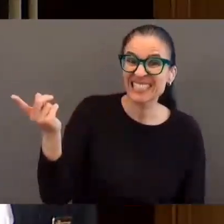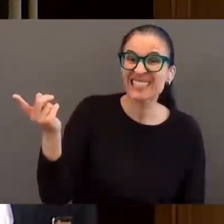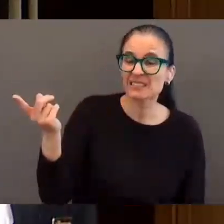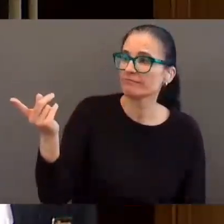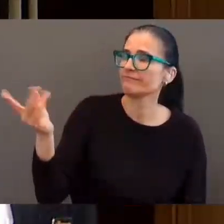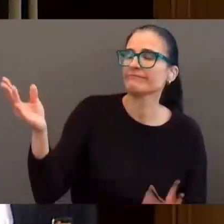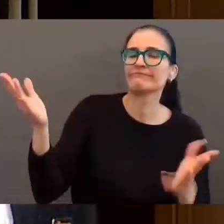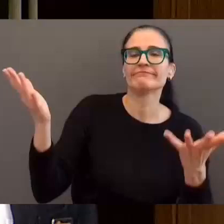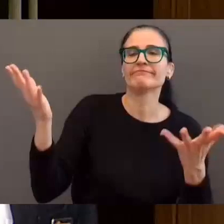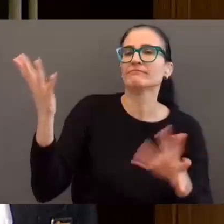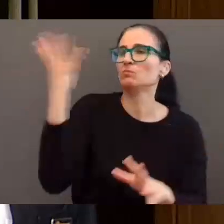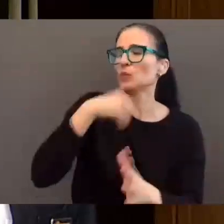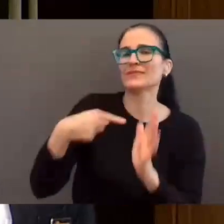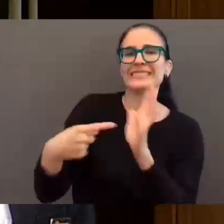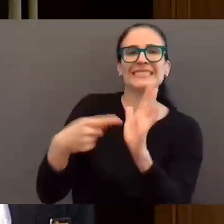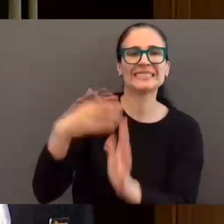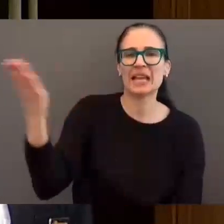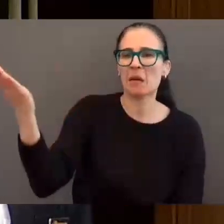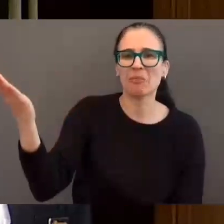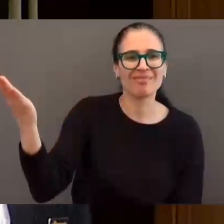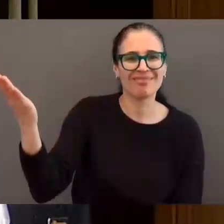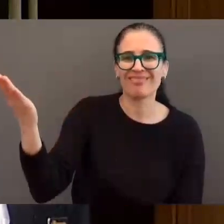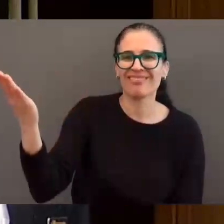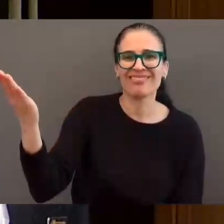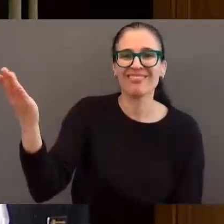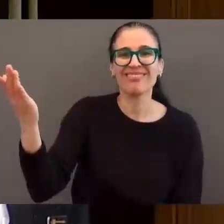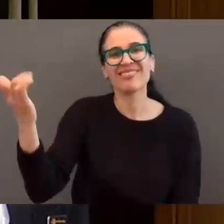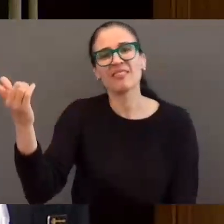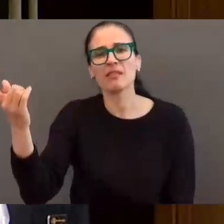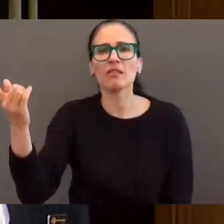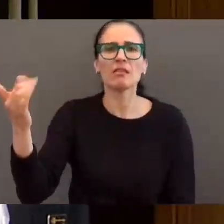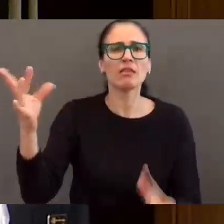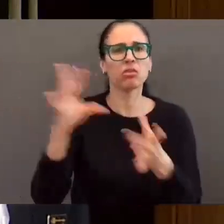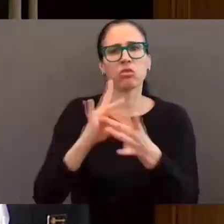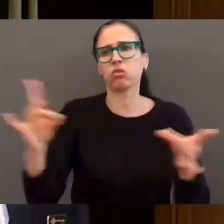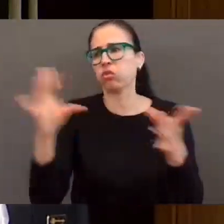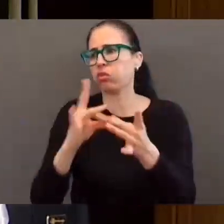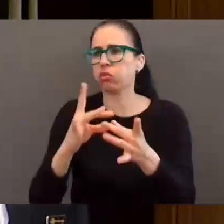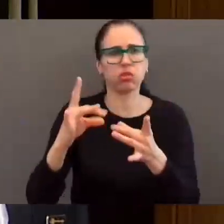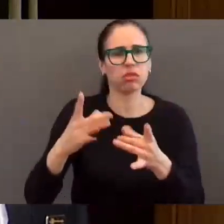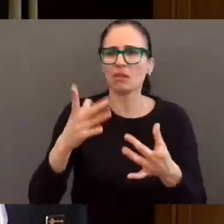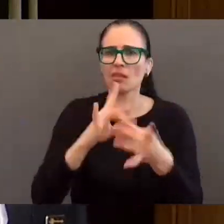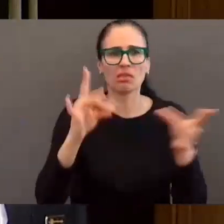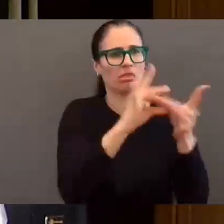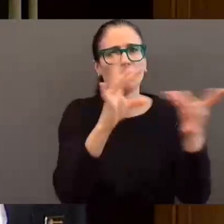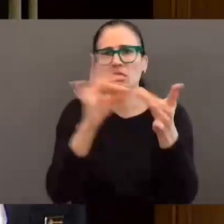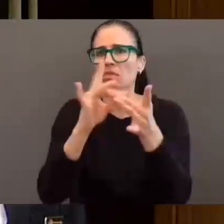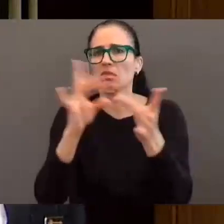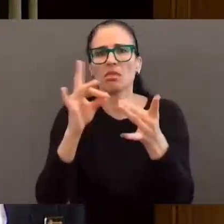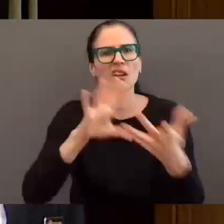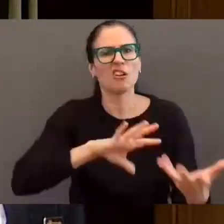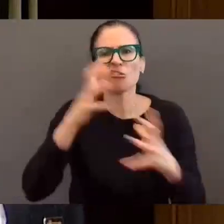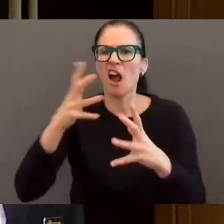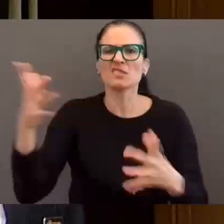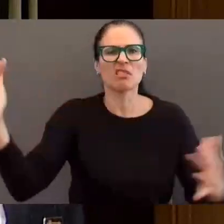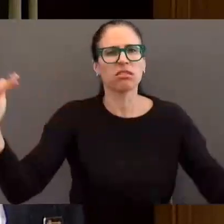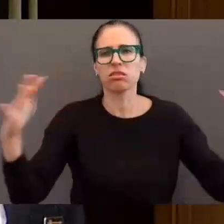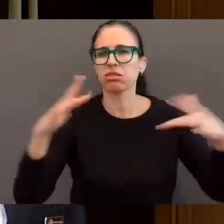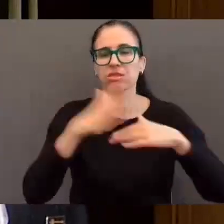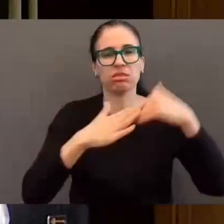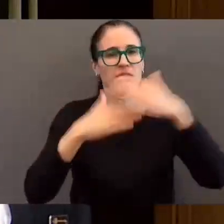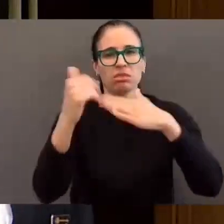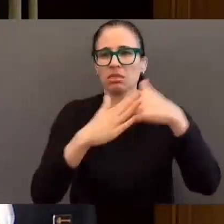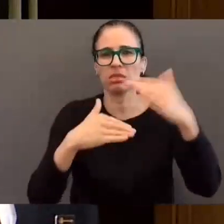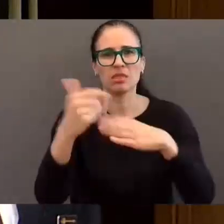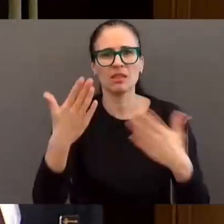the crisis that we have, the national security threat, with some type of trade war rhetoric. But the reality is, and this minister